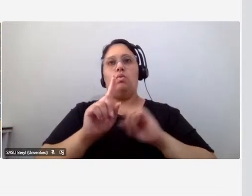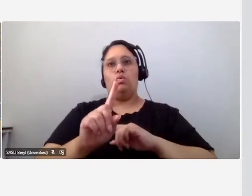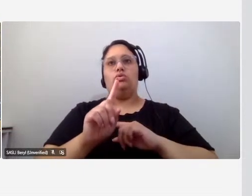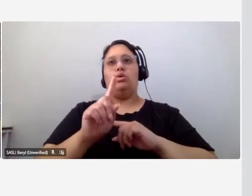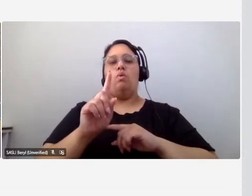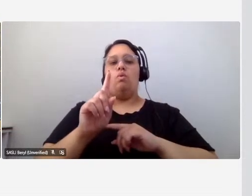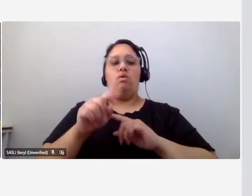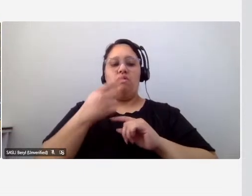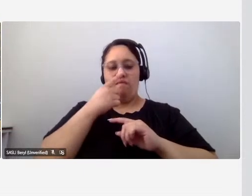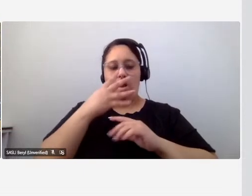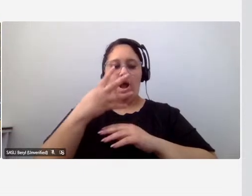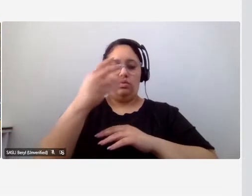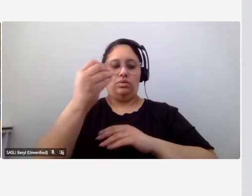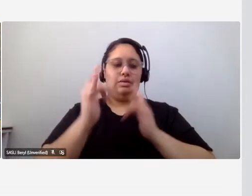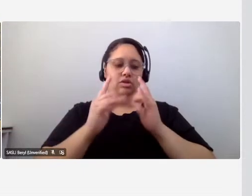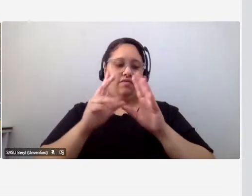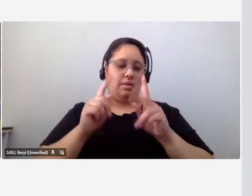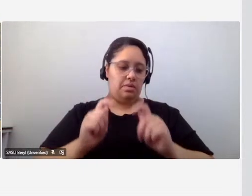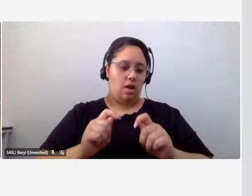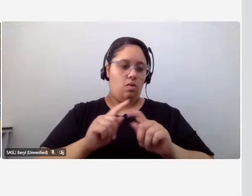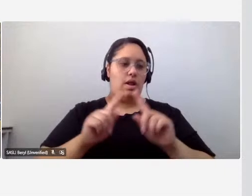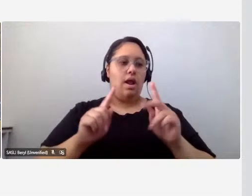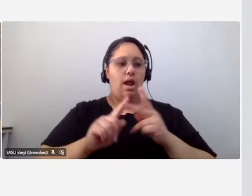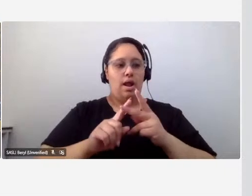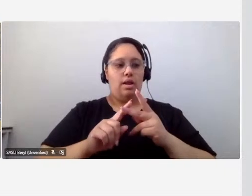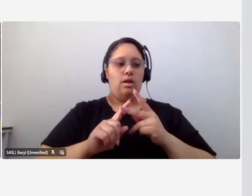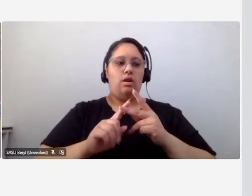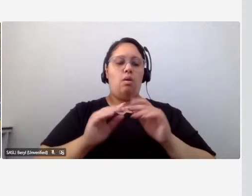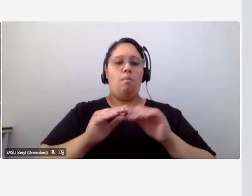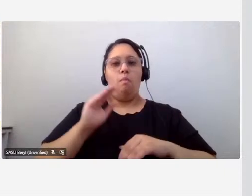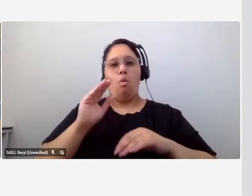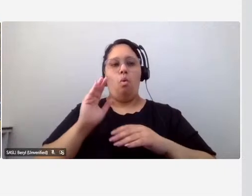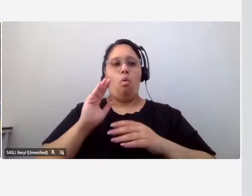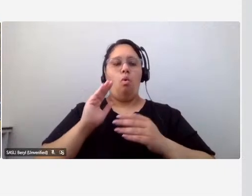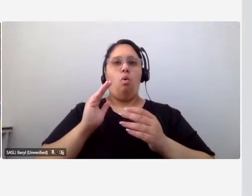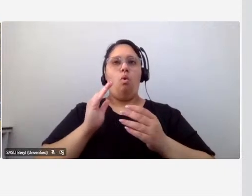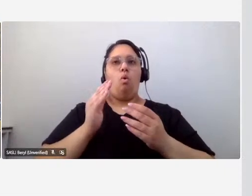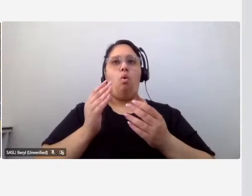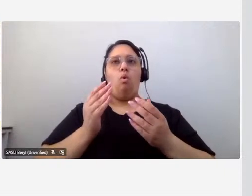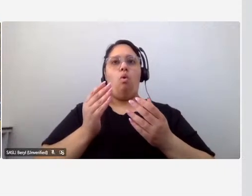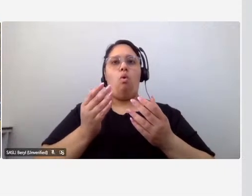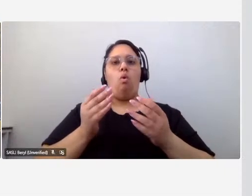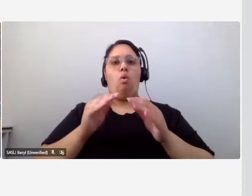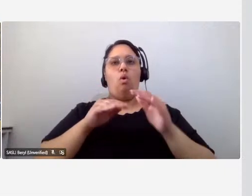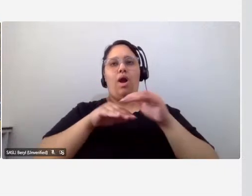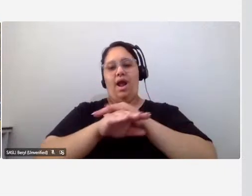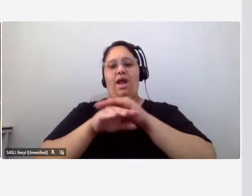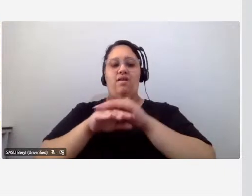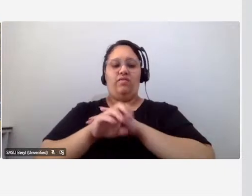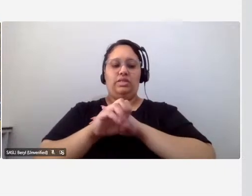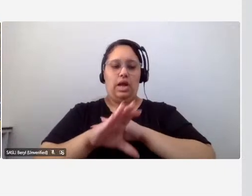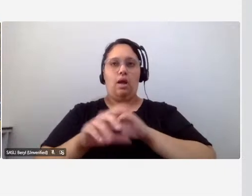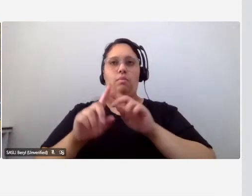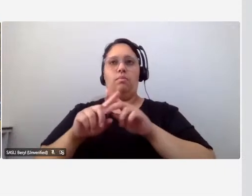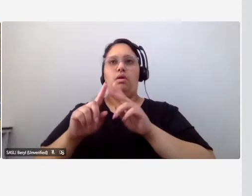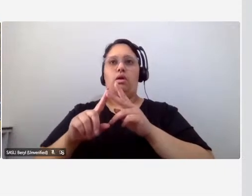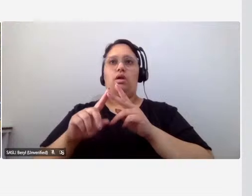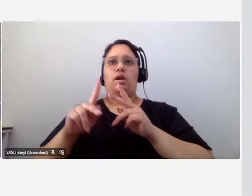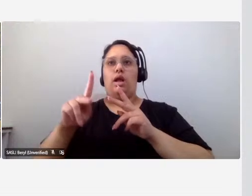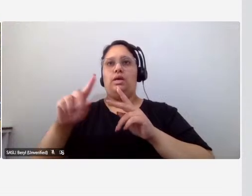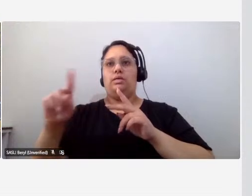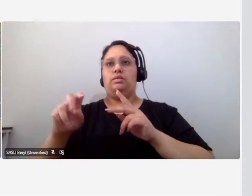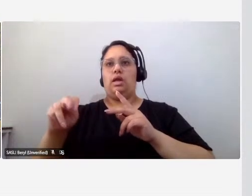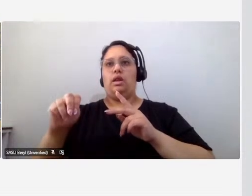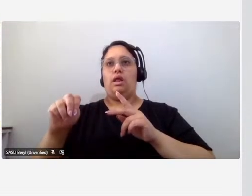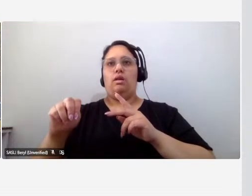is also outside of the City of Cape Town, and more caves in Eastern Cape and one more in KZN. I